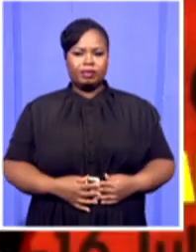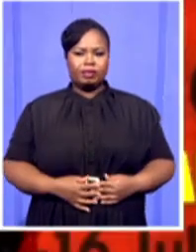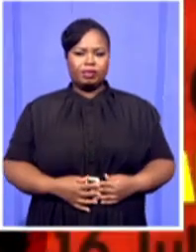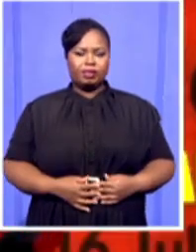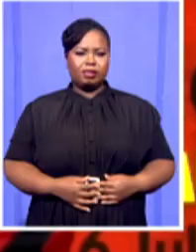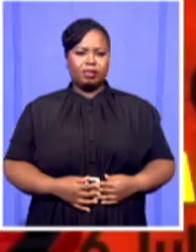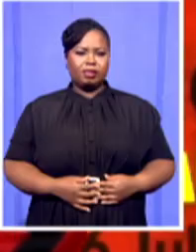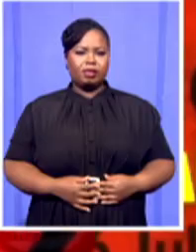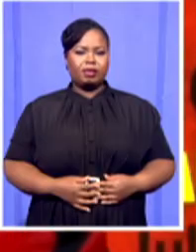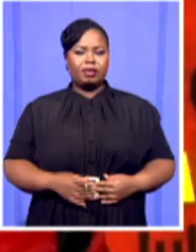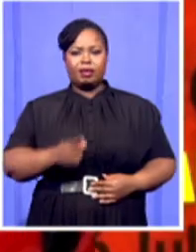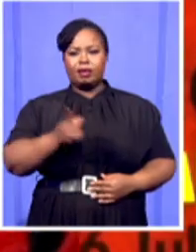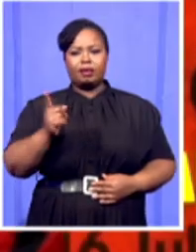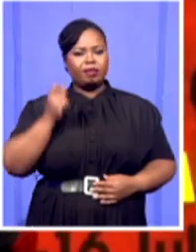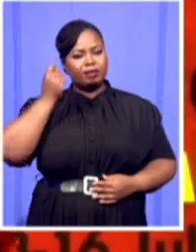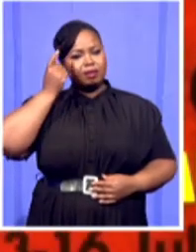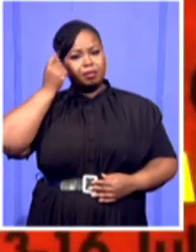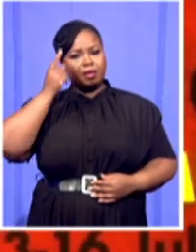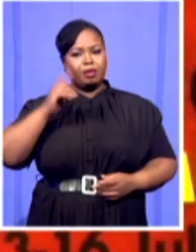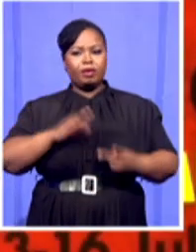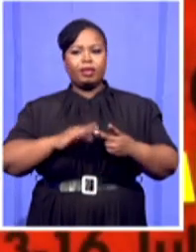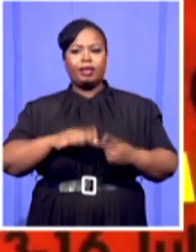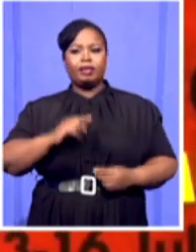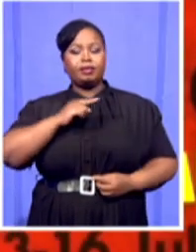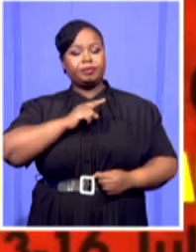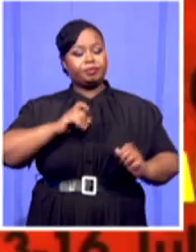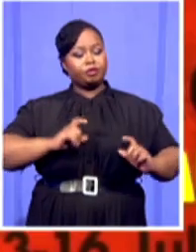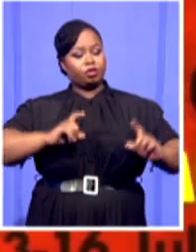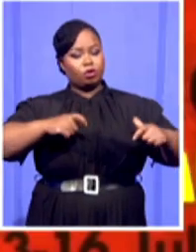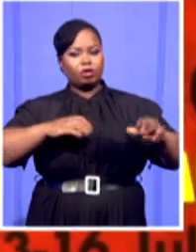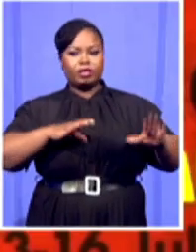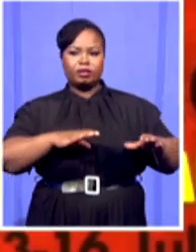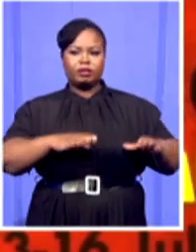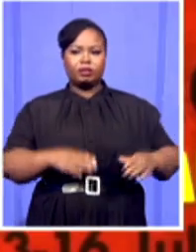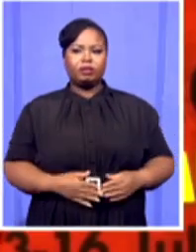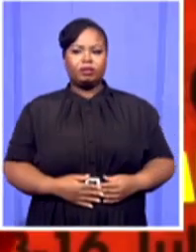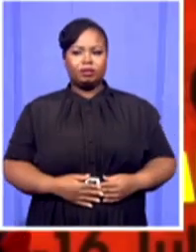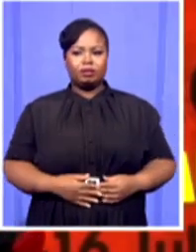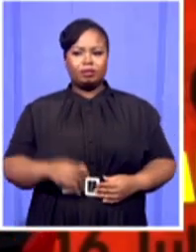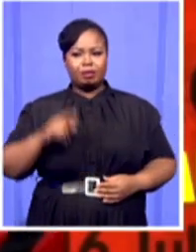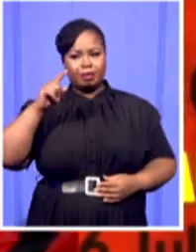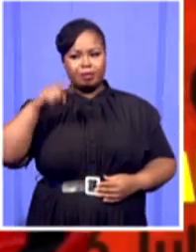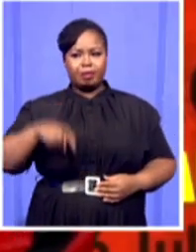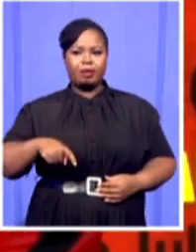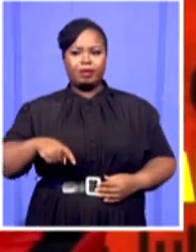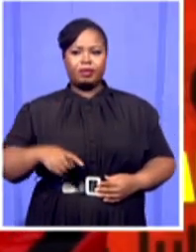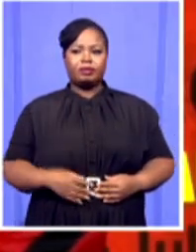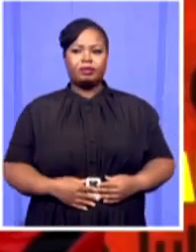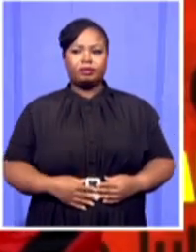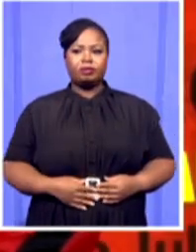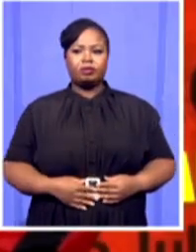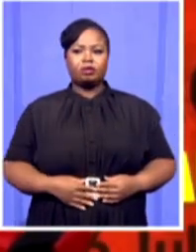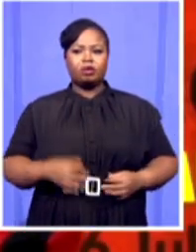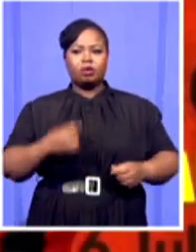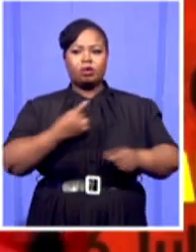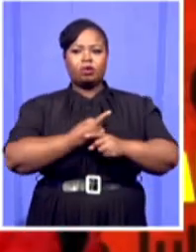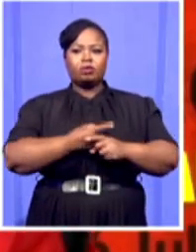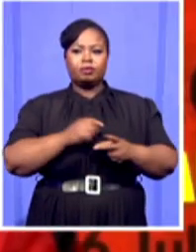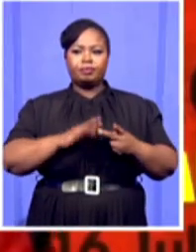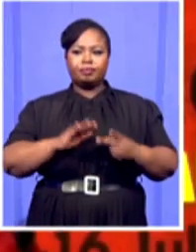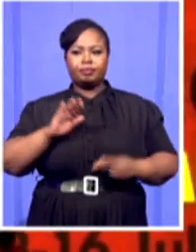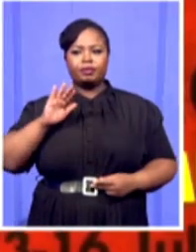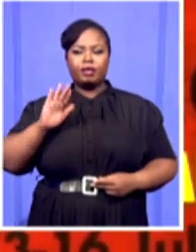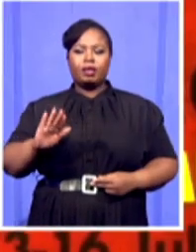in understanding that this Congress must be able to rejuvenate hope for